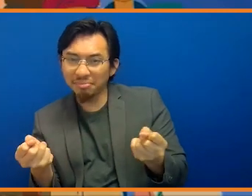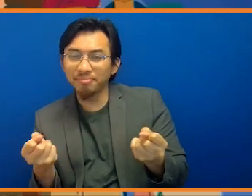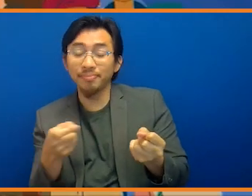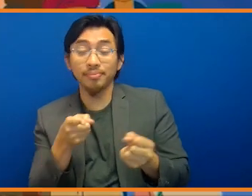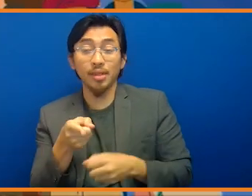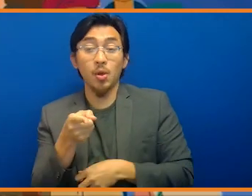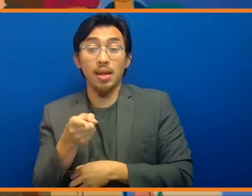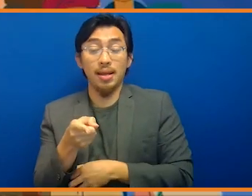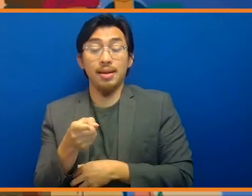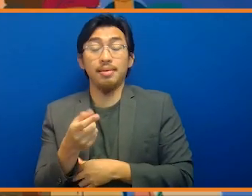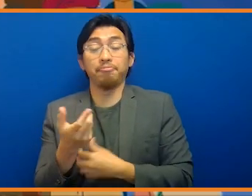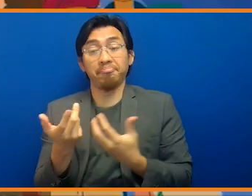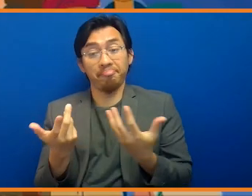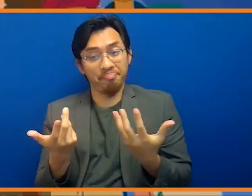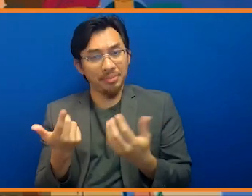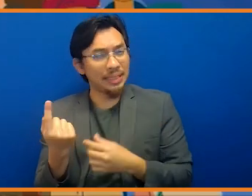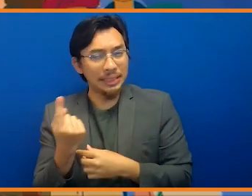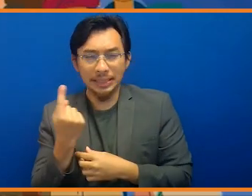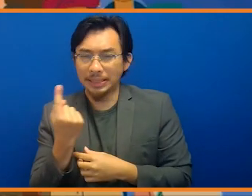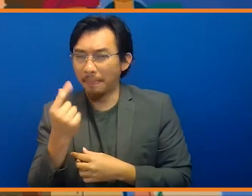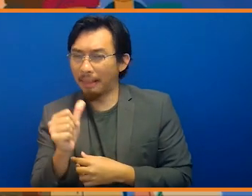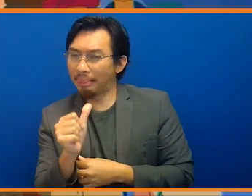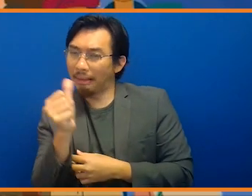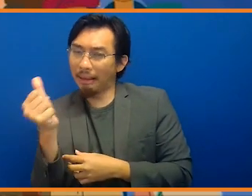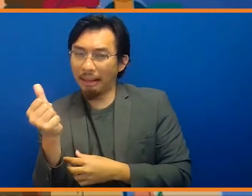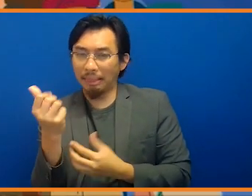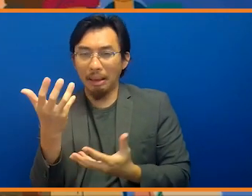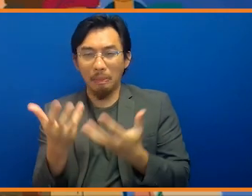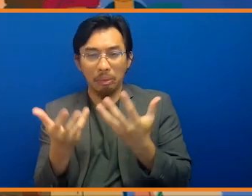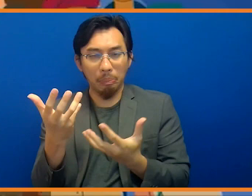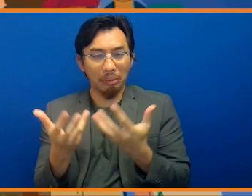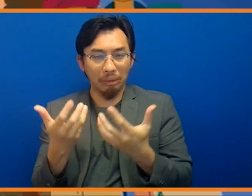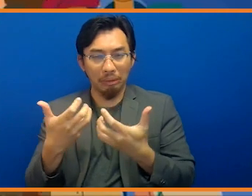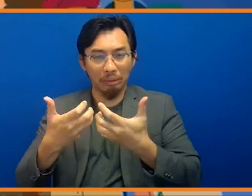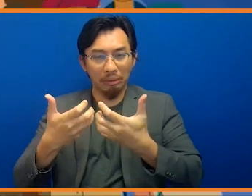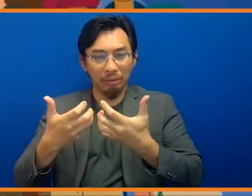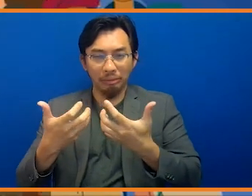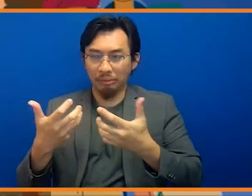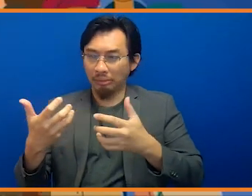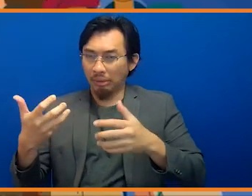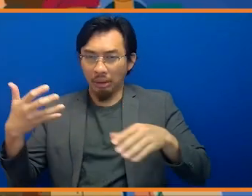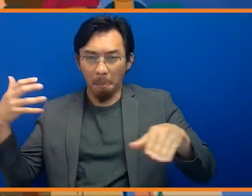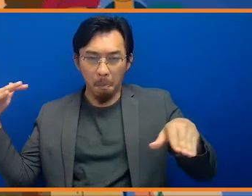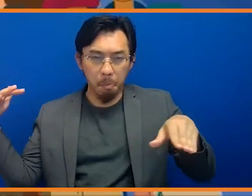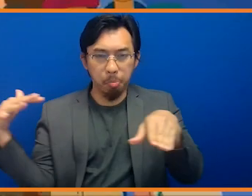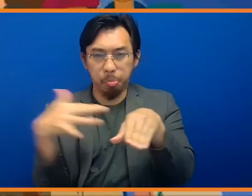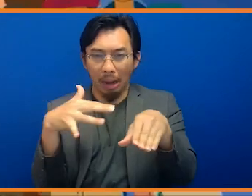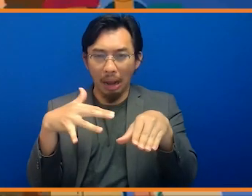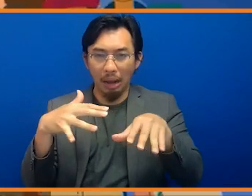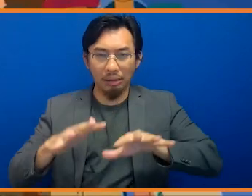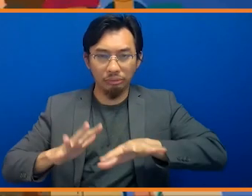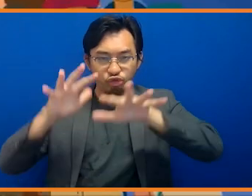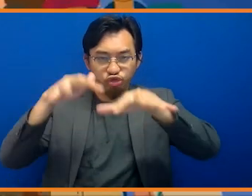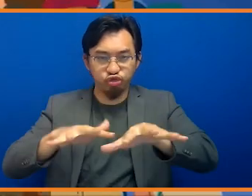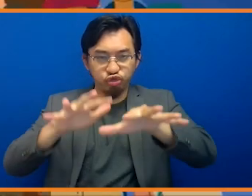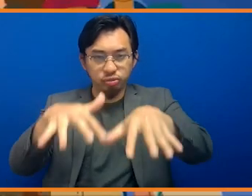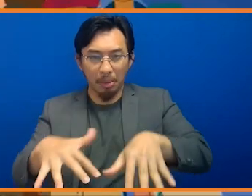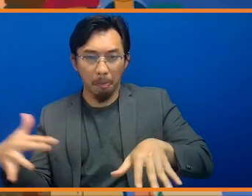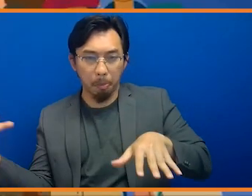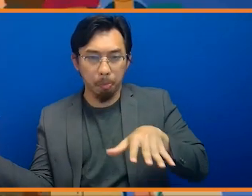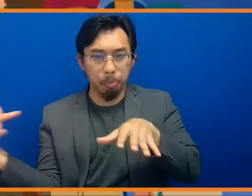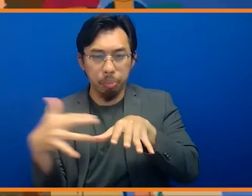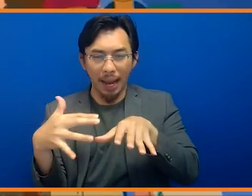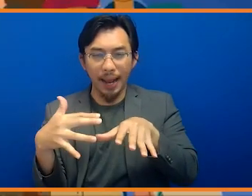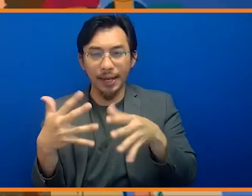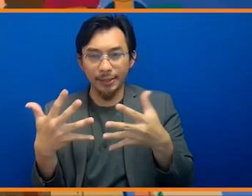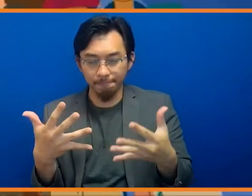this is something else. Okay, this truck probably got tumbled within the tsunami waves. Okay, now this one